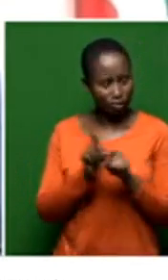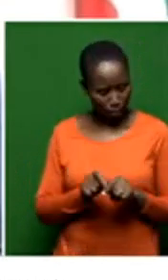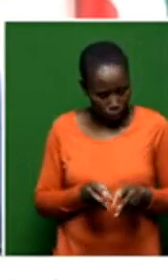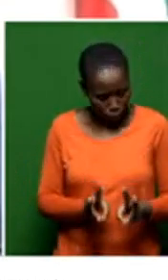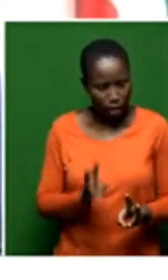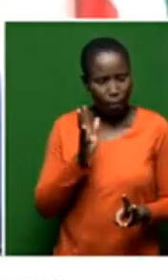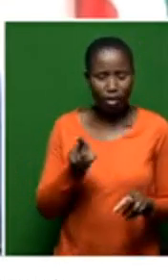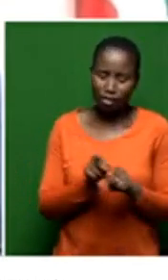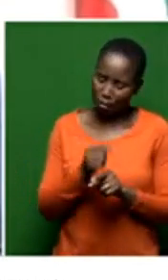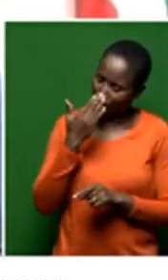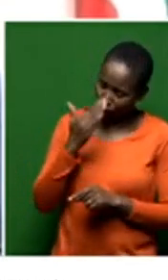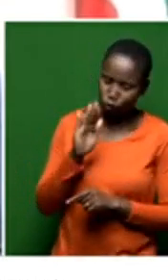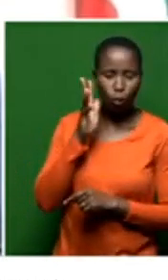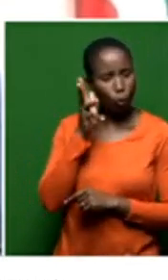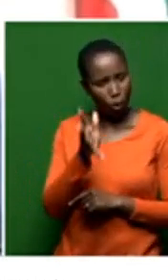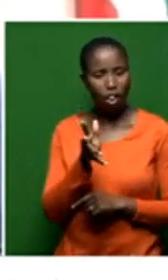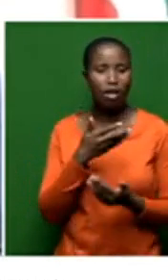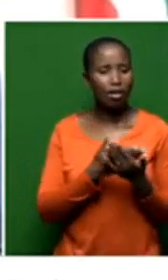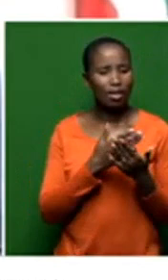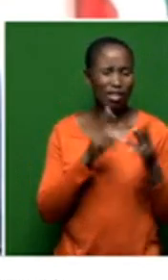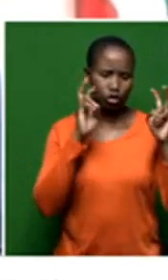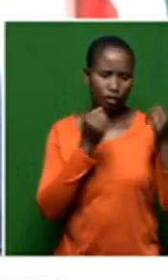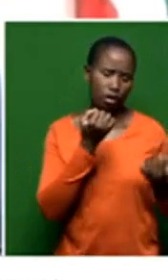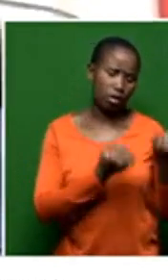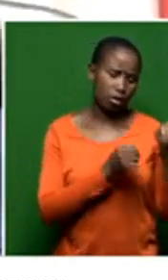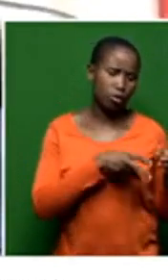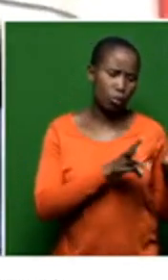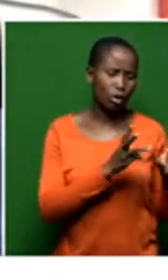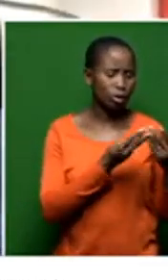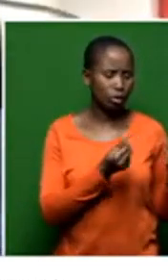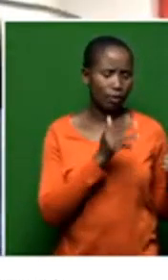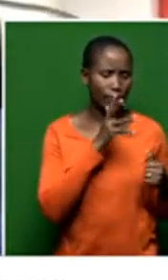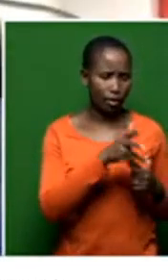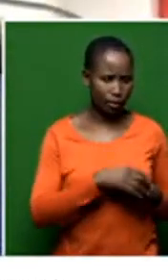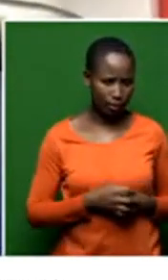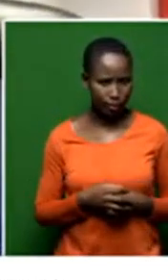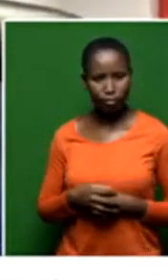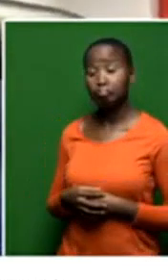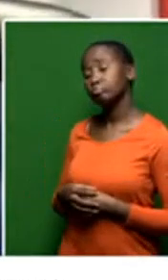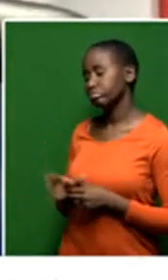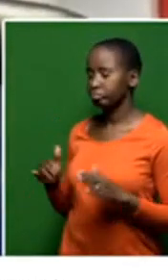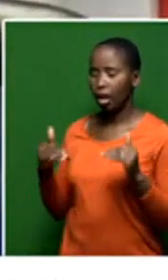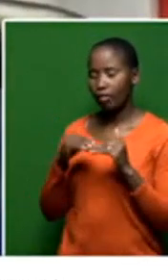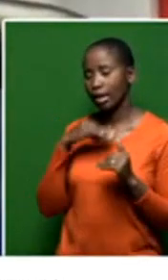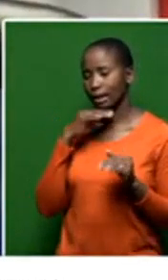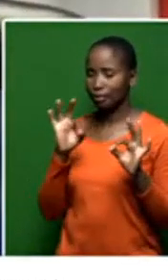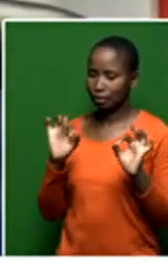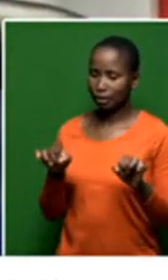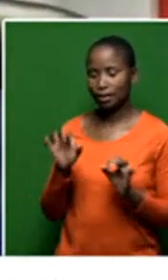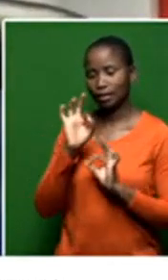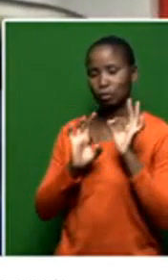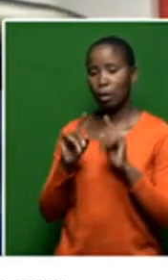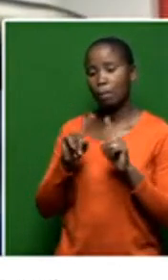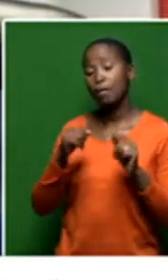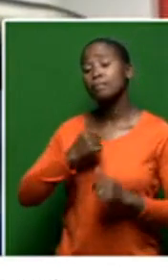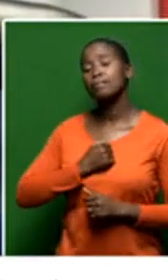the same attitude to the litigation matter. Fair enough, that explanation, Dr. Mundi-Moeng. But my